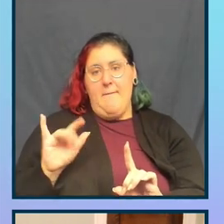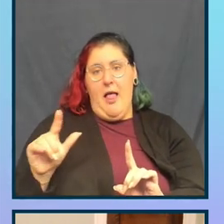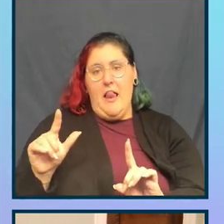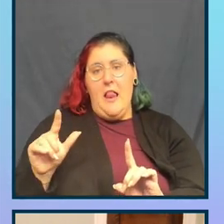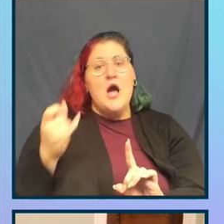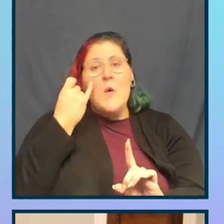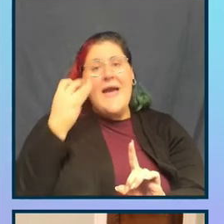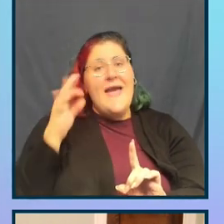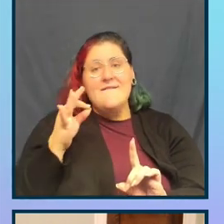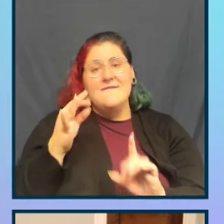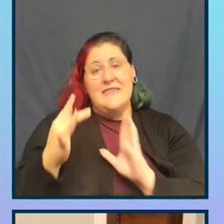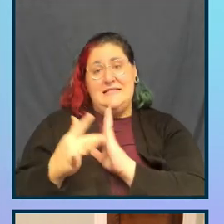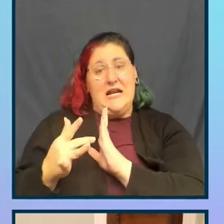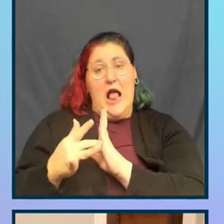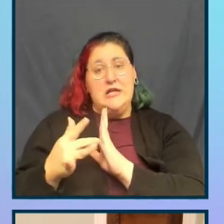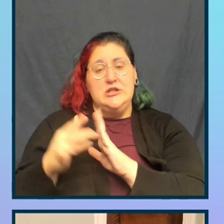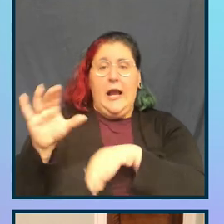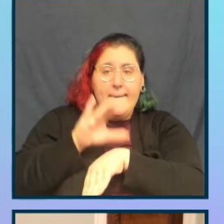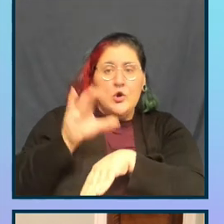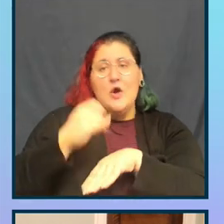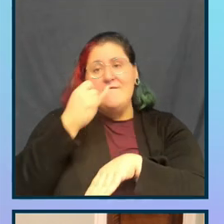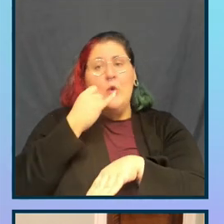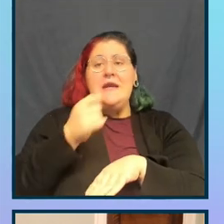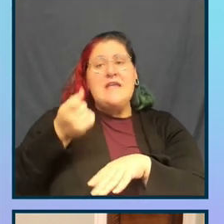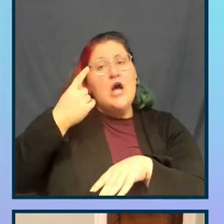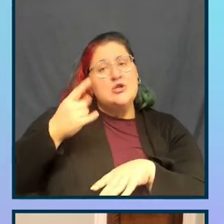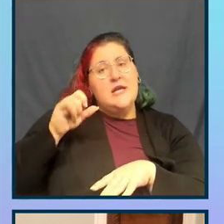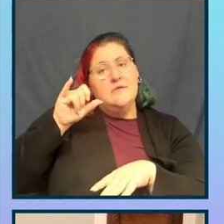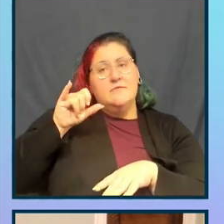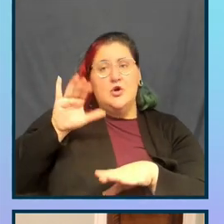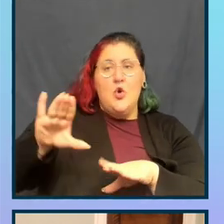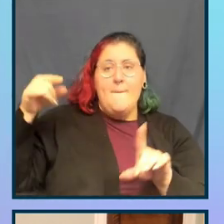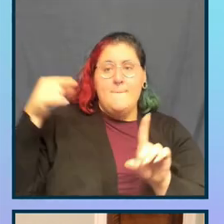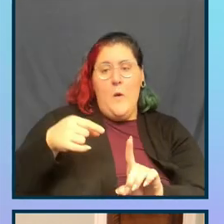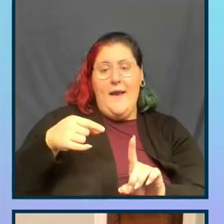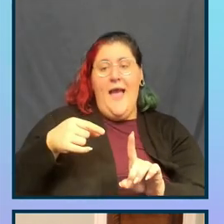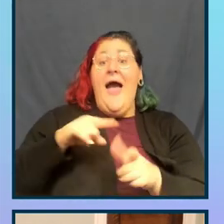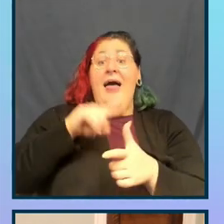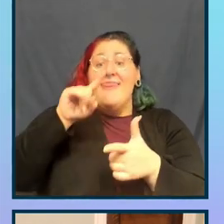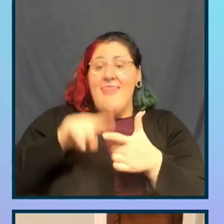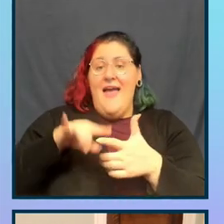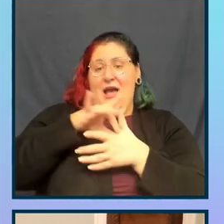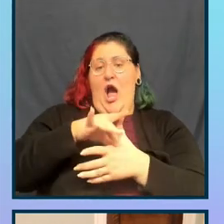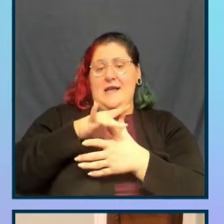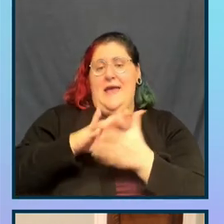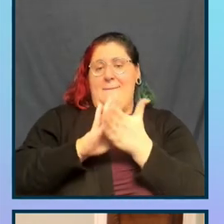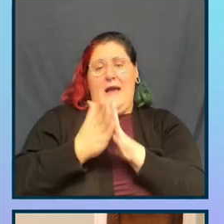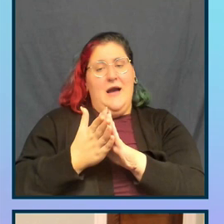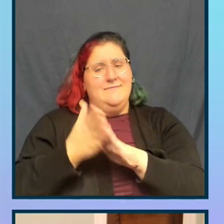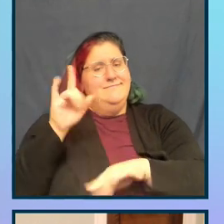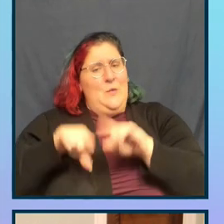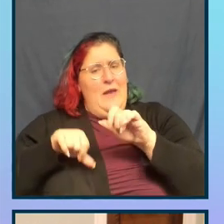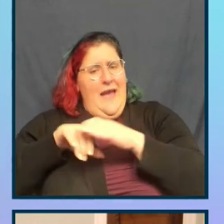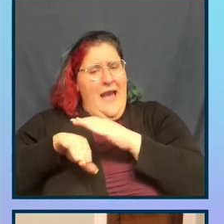trying to communicate, that's when content becomes inaccessible. That span should be a button. And then